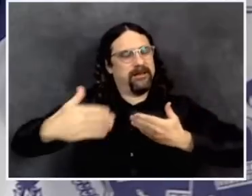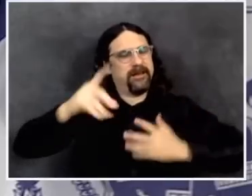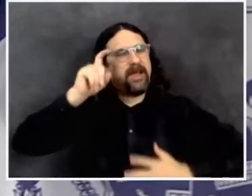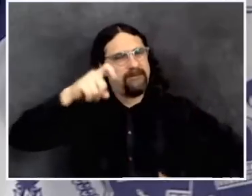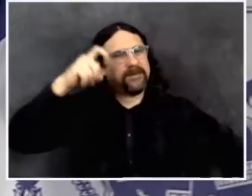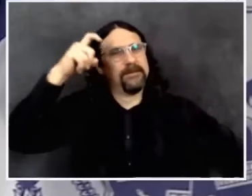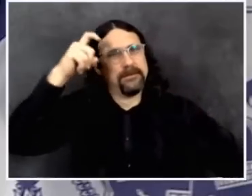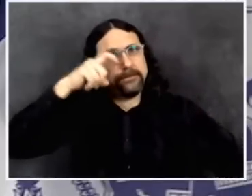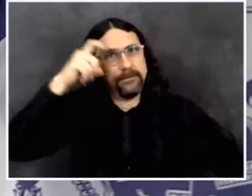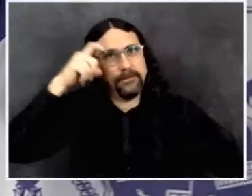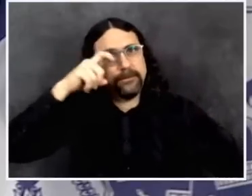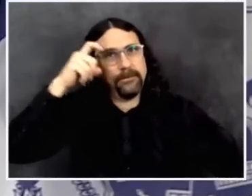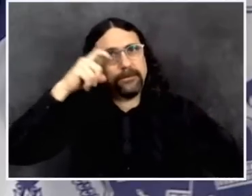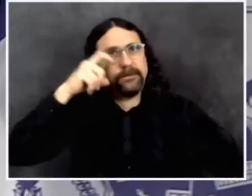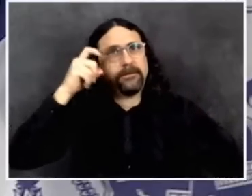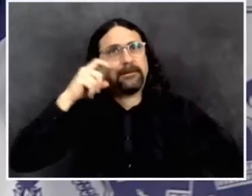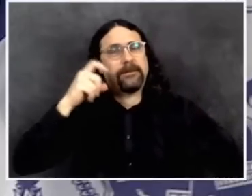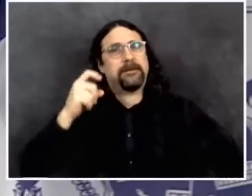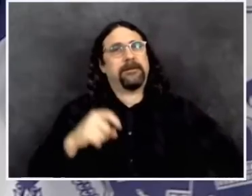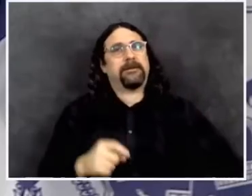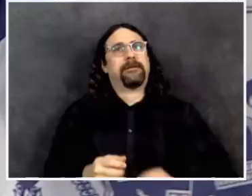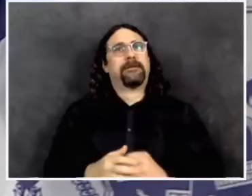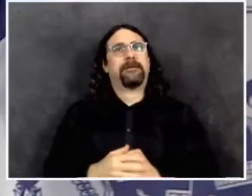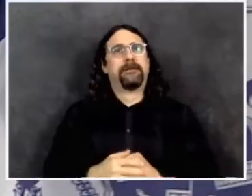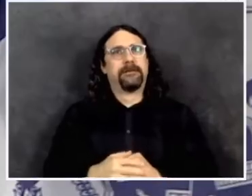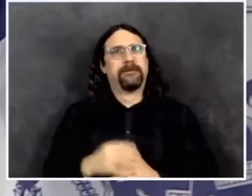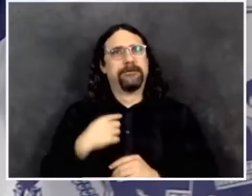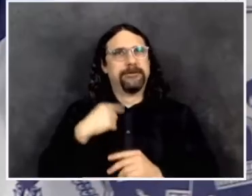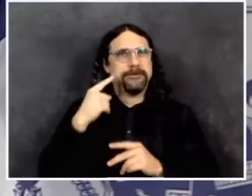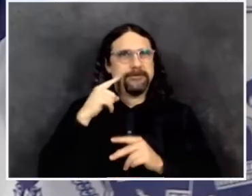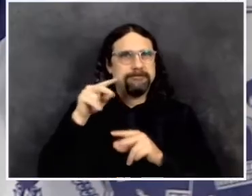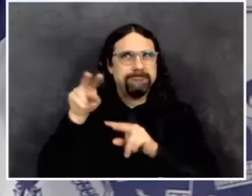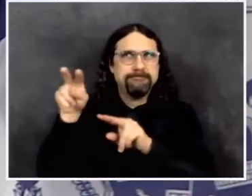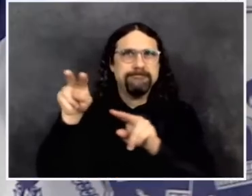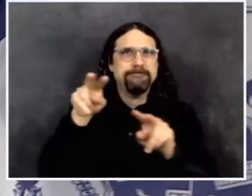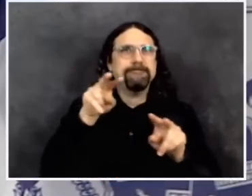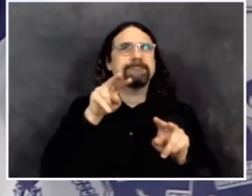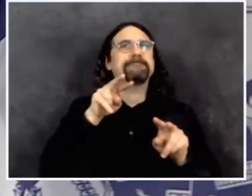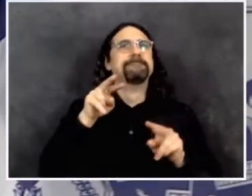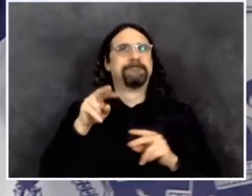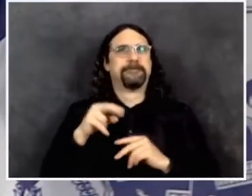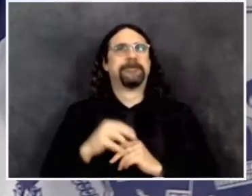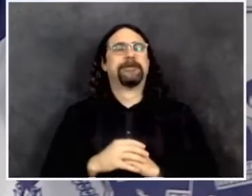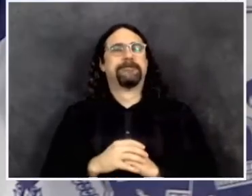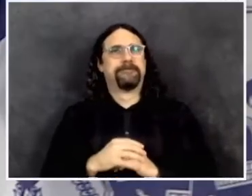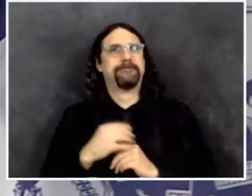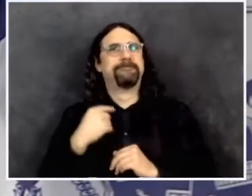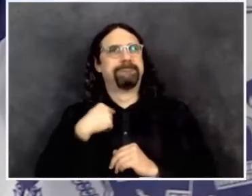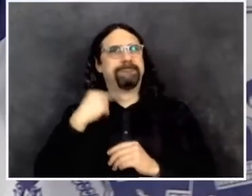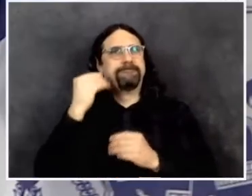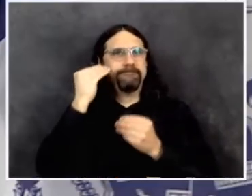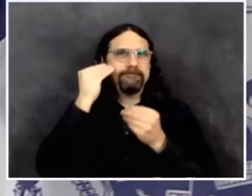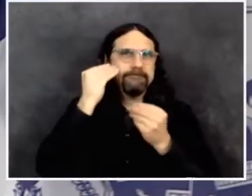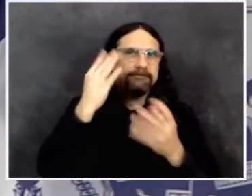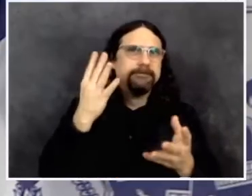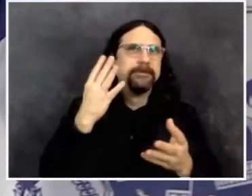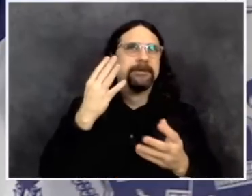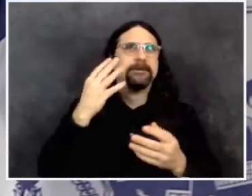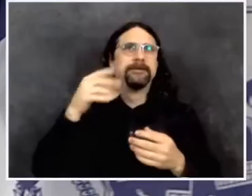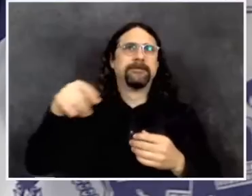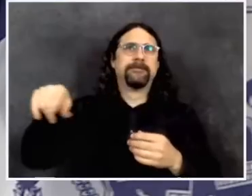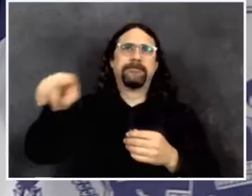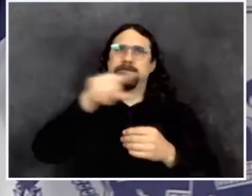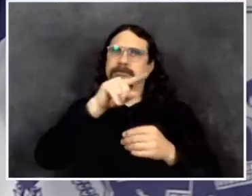admiration, because New Yorkers have been absolutely amazing. And I'm trying to let people know, not just in this city, but